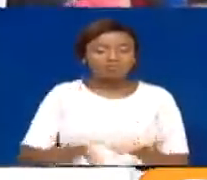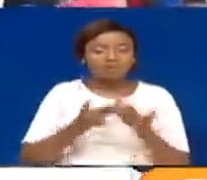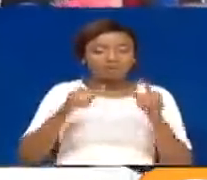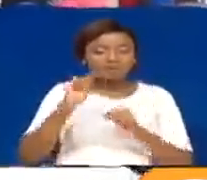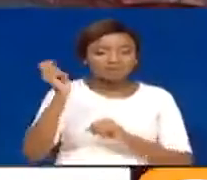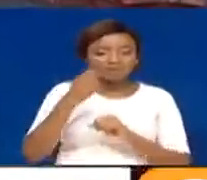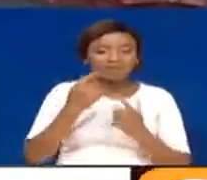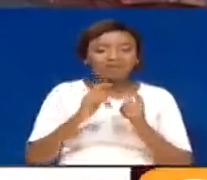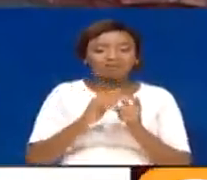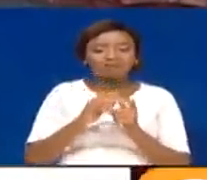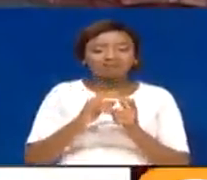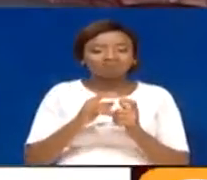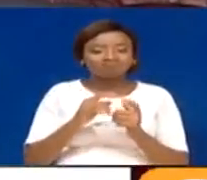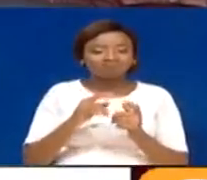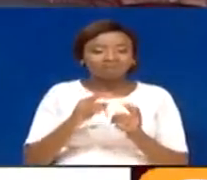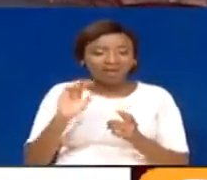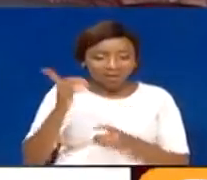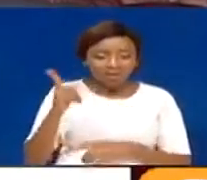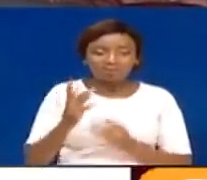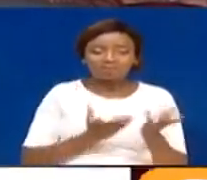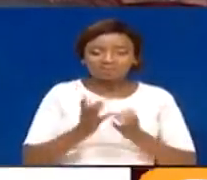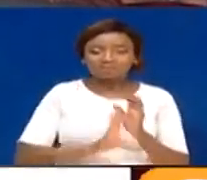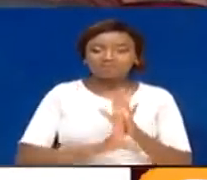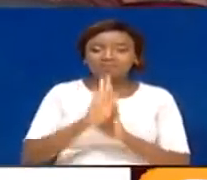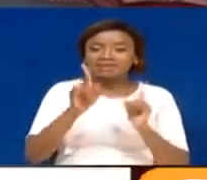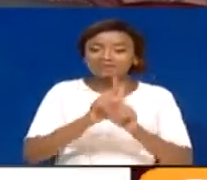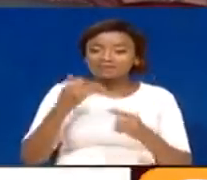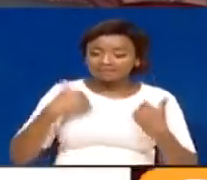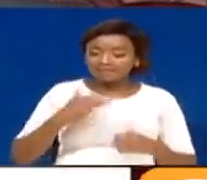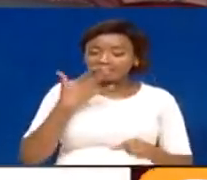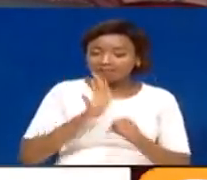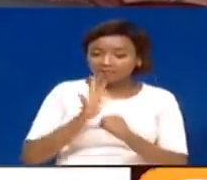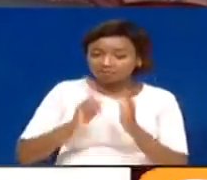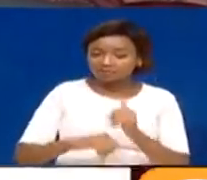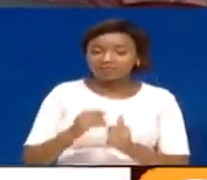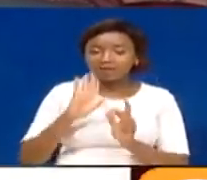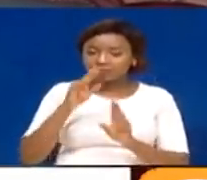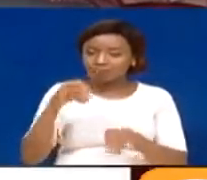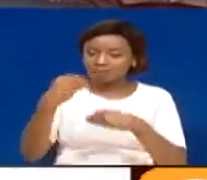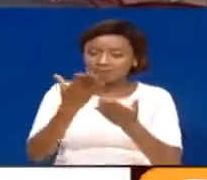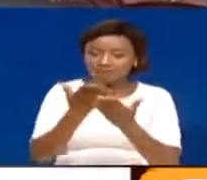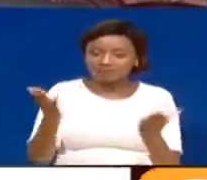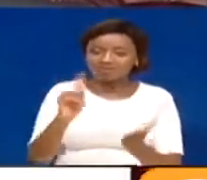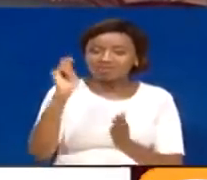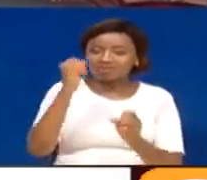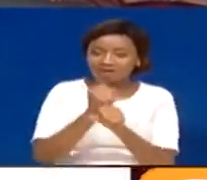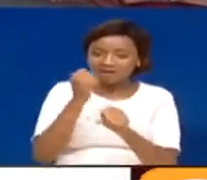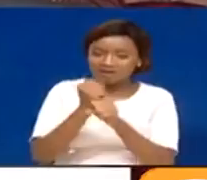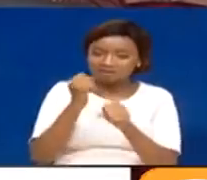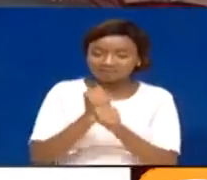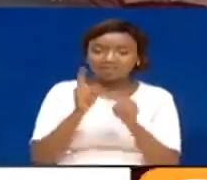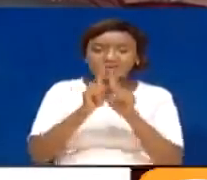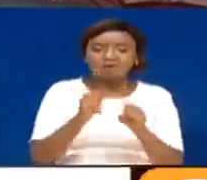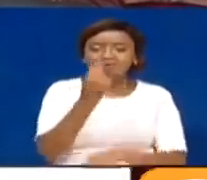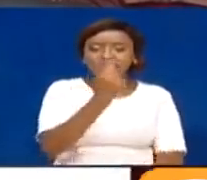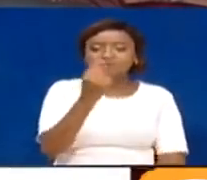youth unemployment. Mimi ningetaka kusema vijana, kazi basi tutawataftia. Na kila